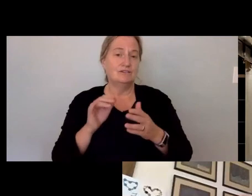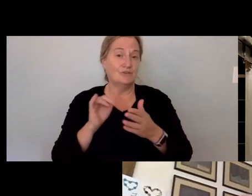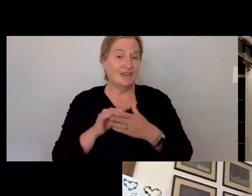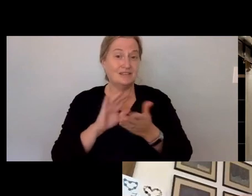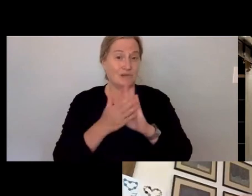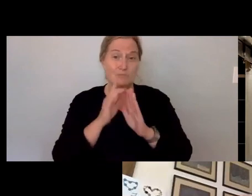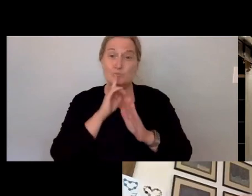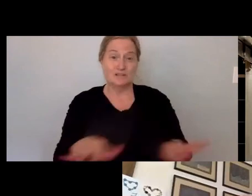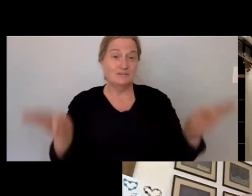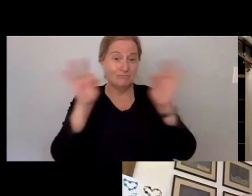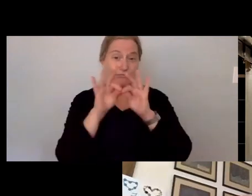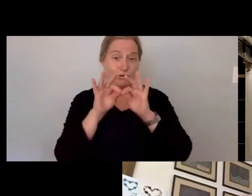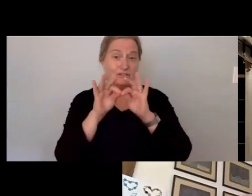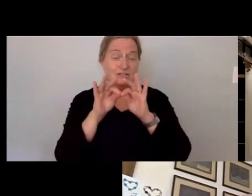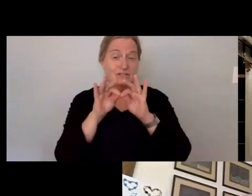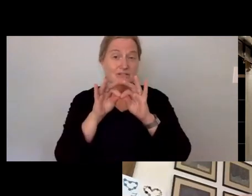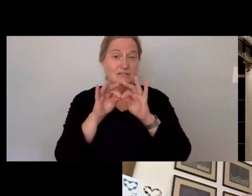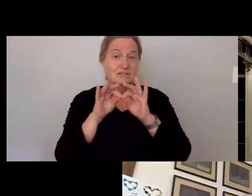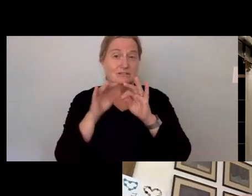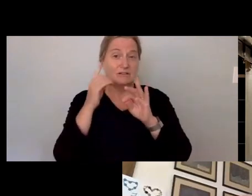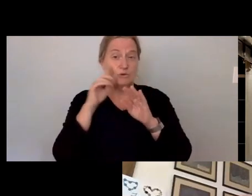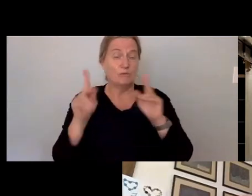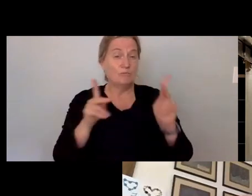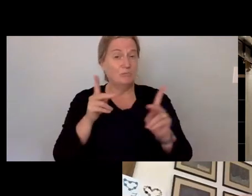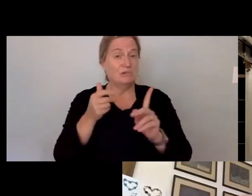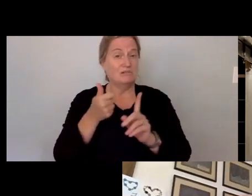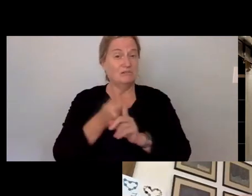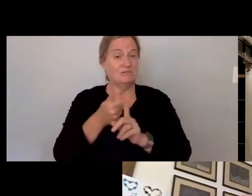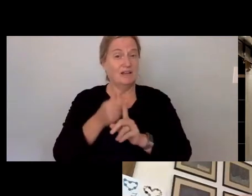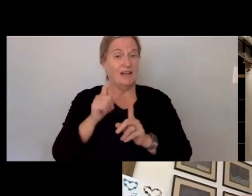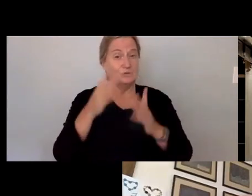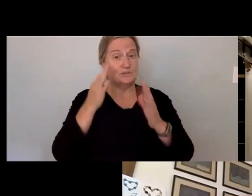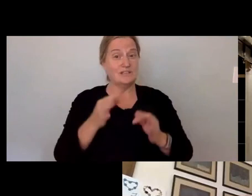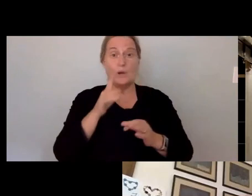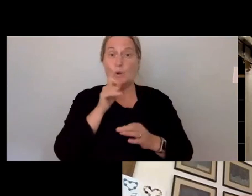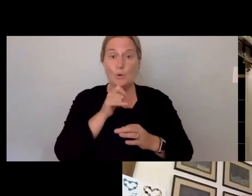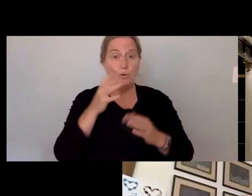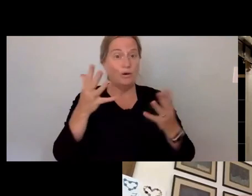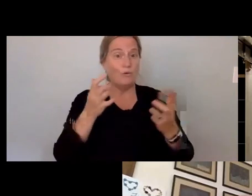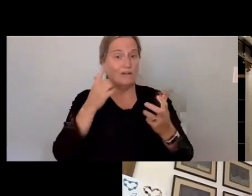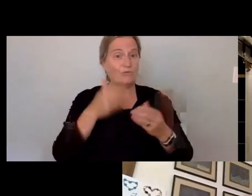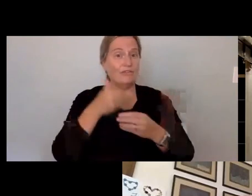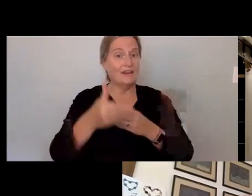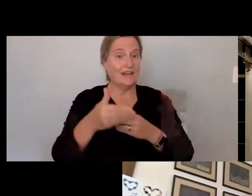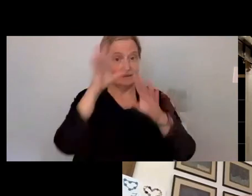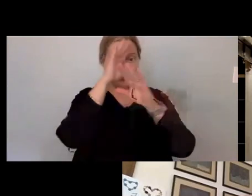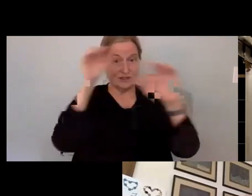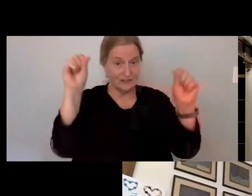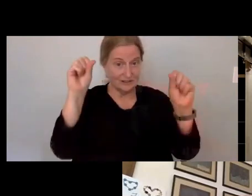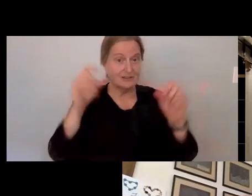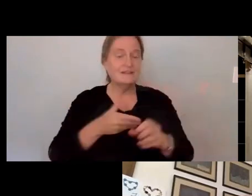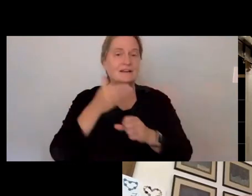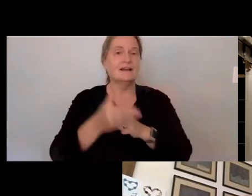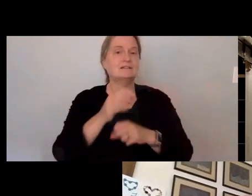issue to those of us who have to make a decision about who the next president or the next US senators or the next